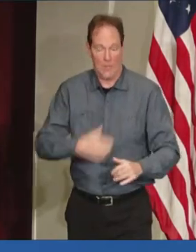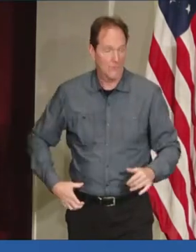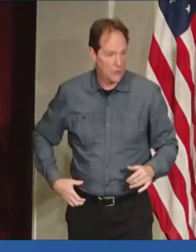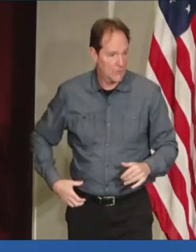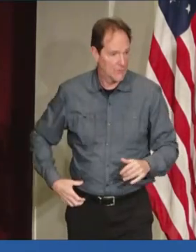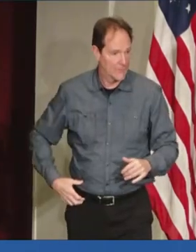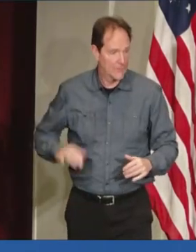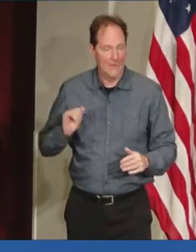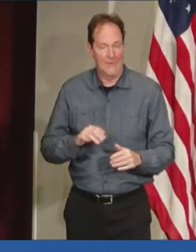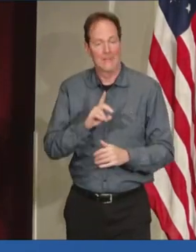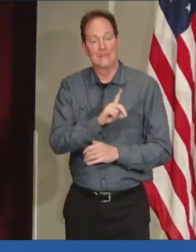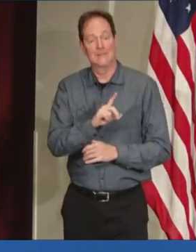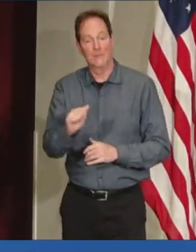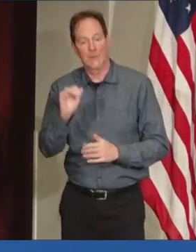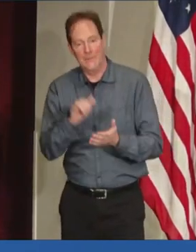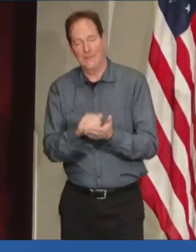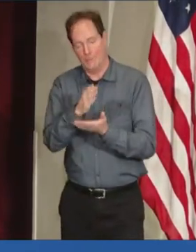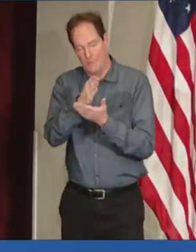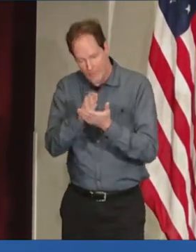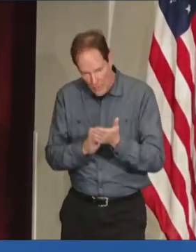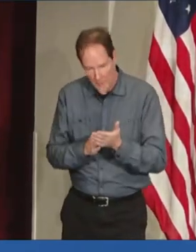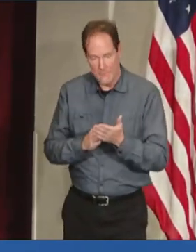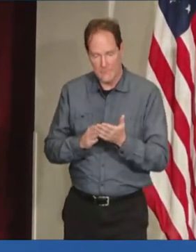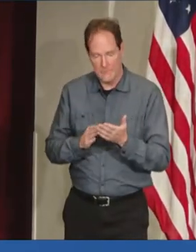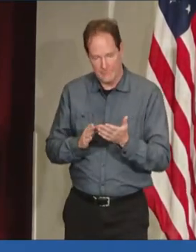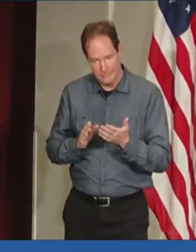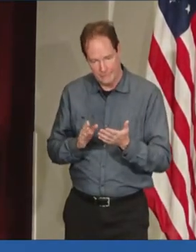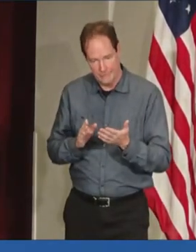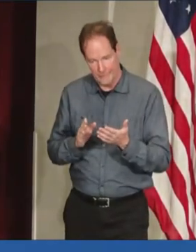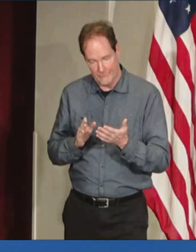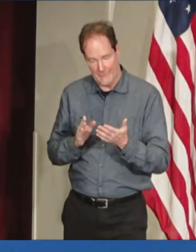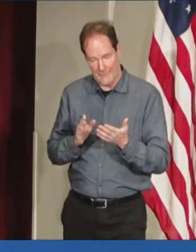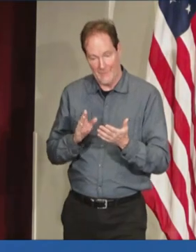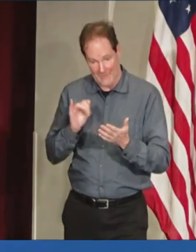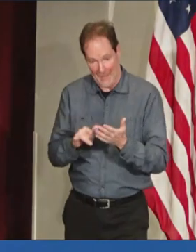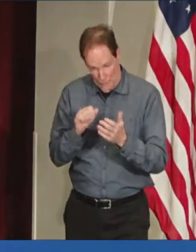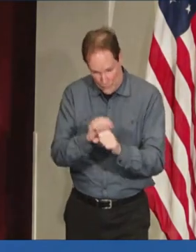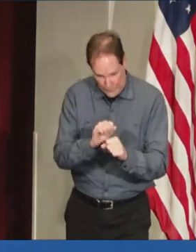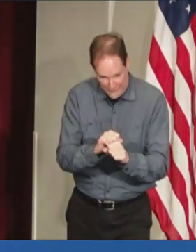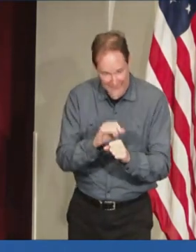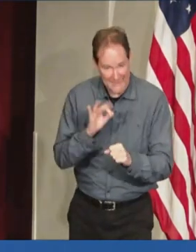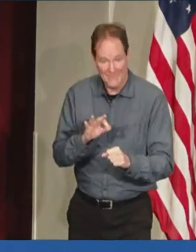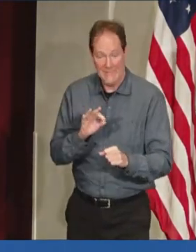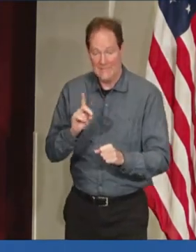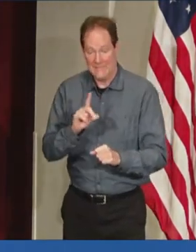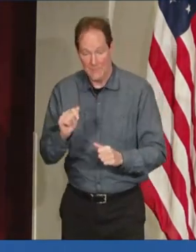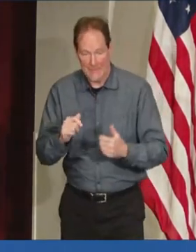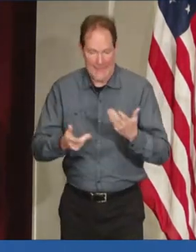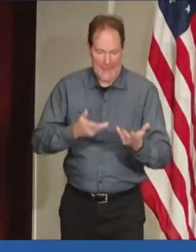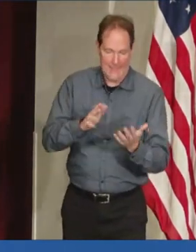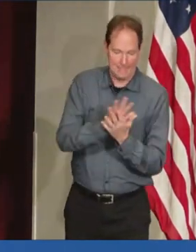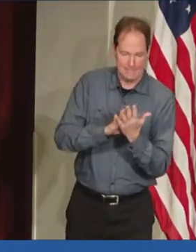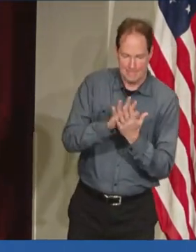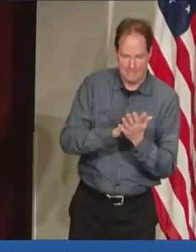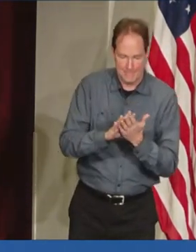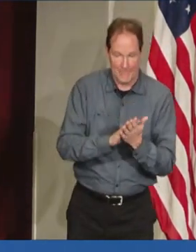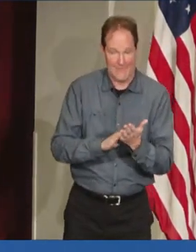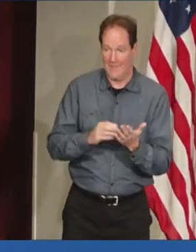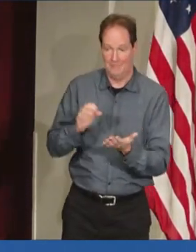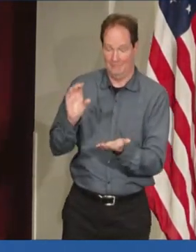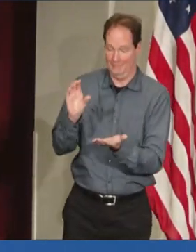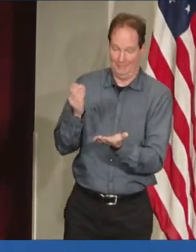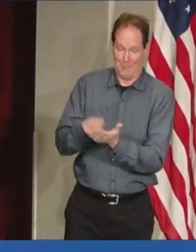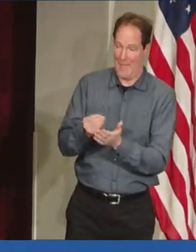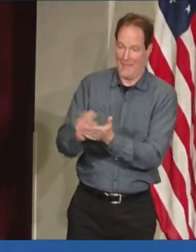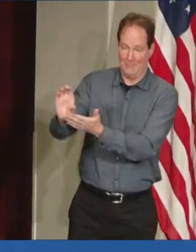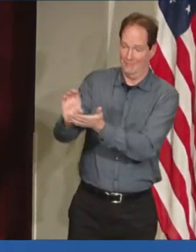that disability is a part of it. And if it's not appropriately addressed, then they don't get the money. And when Tom and I